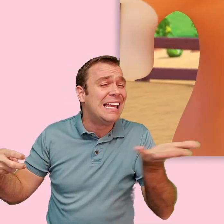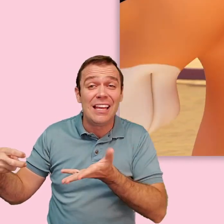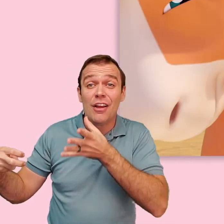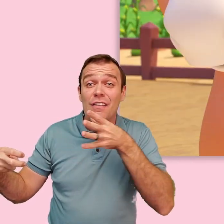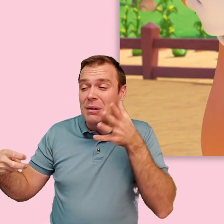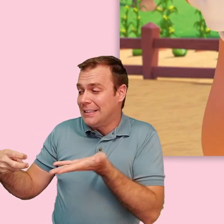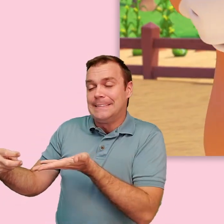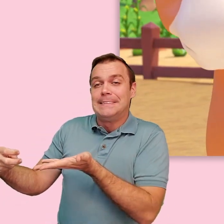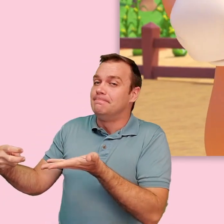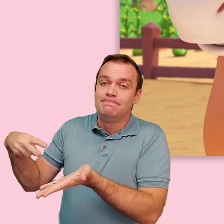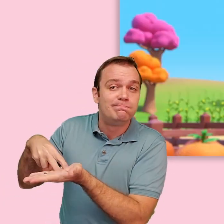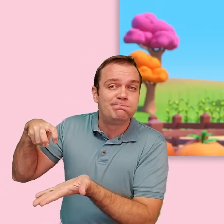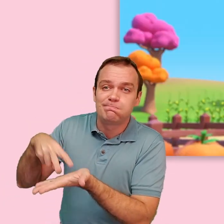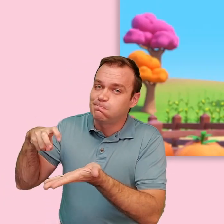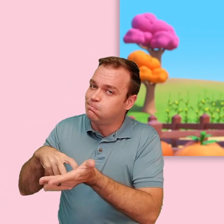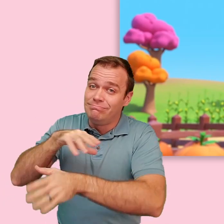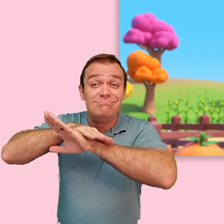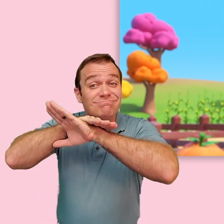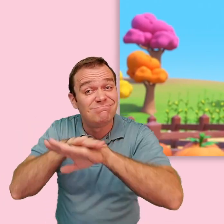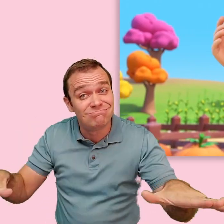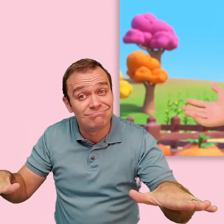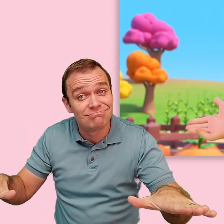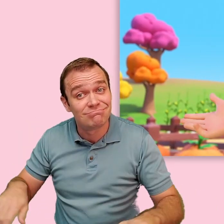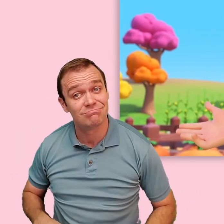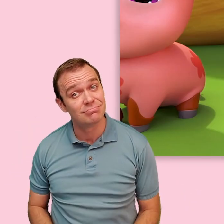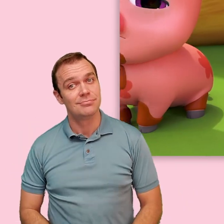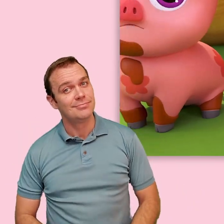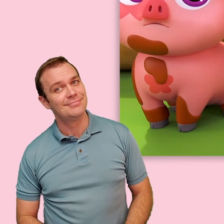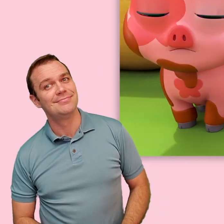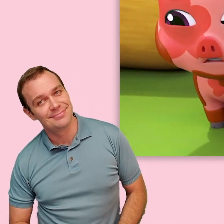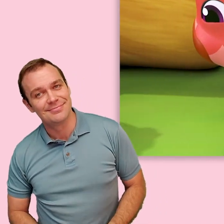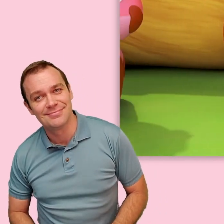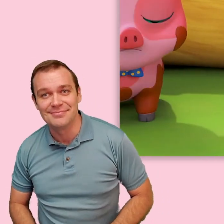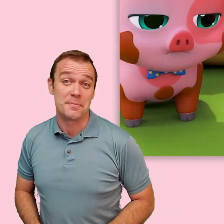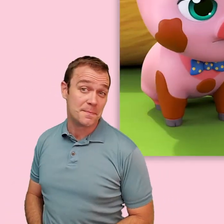farmer said, No more piggies jumping in the mud.